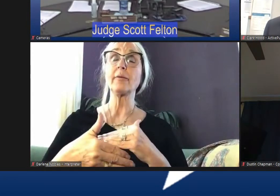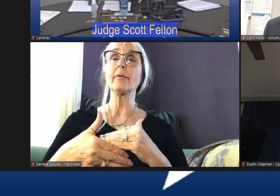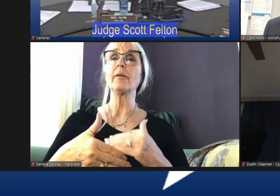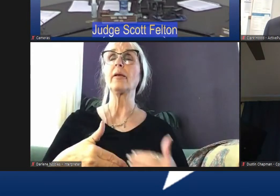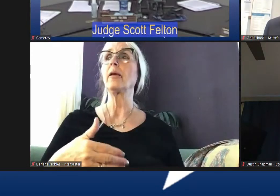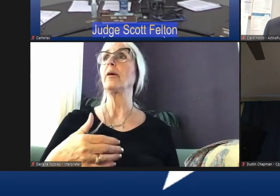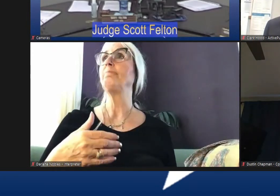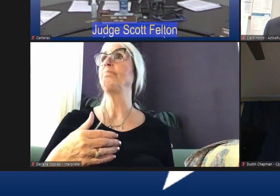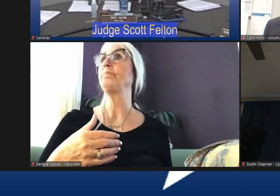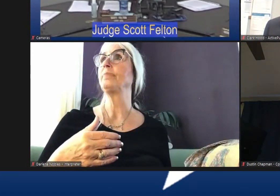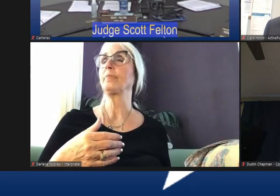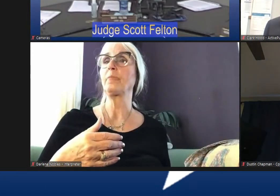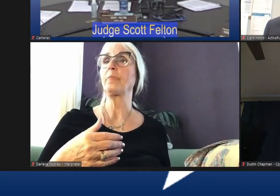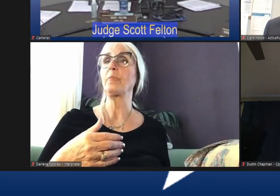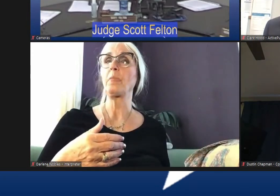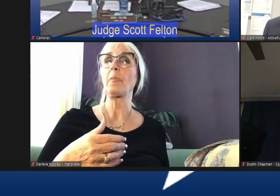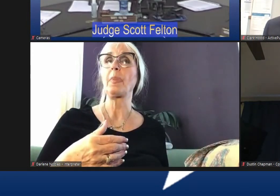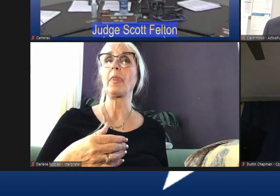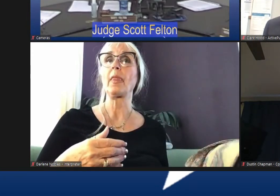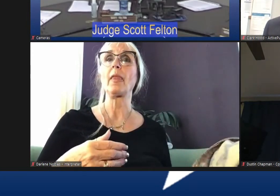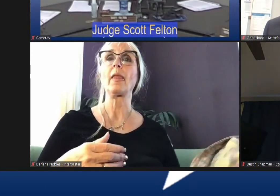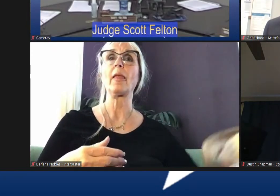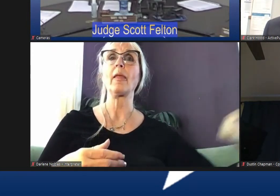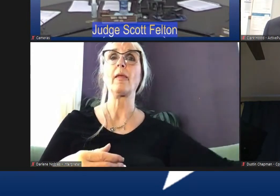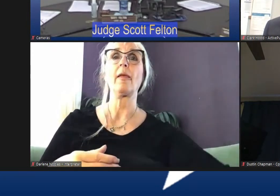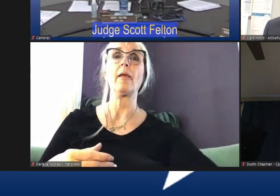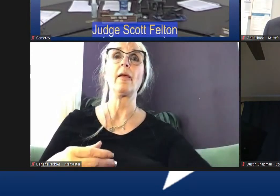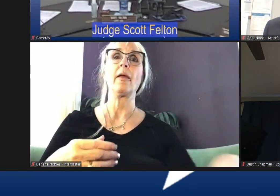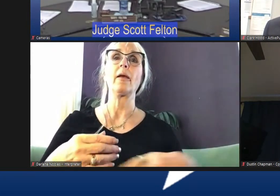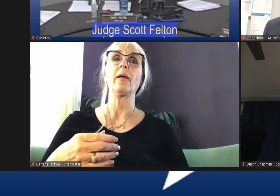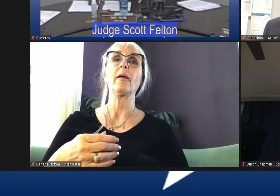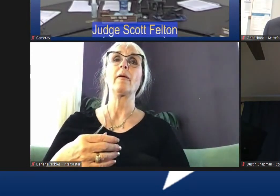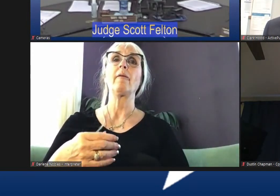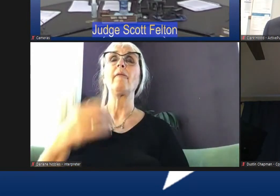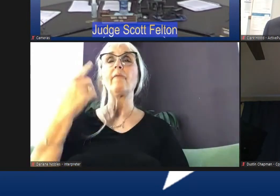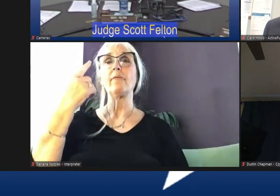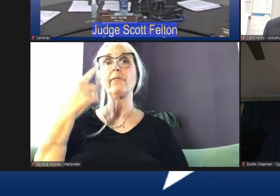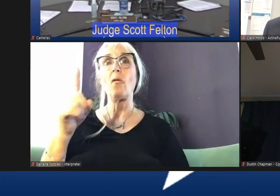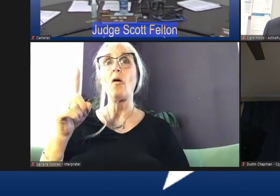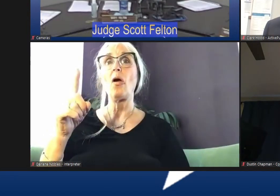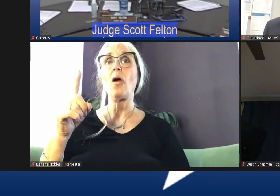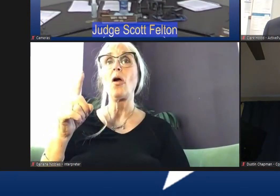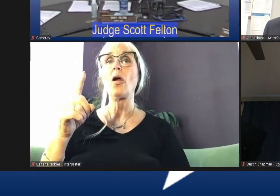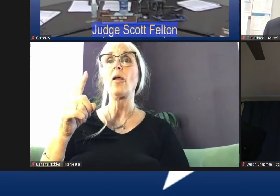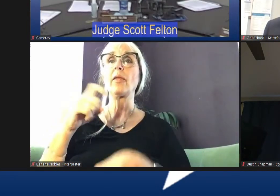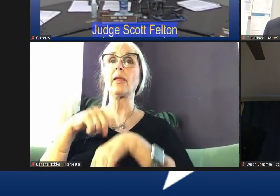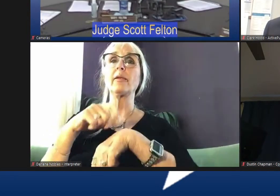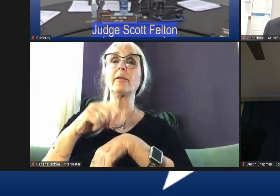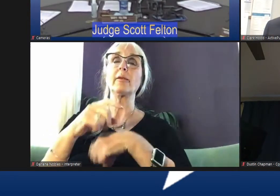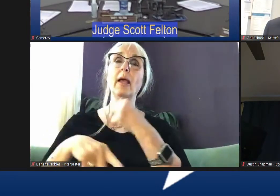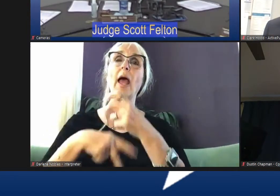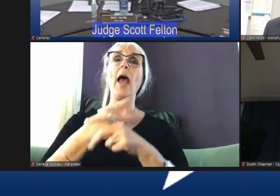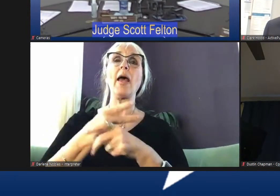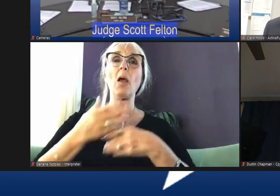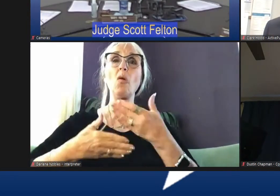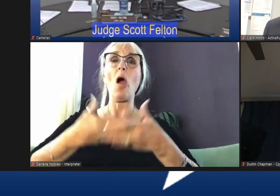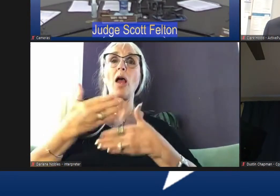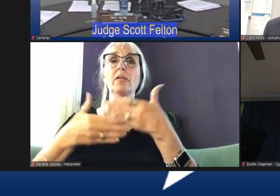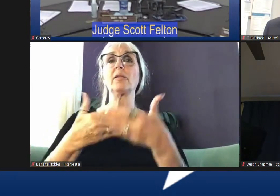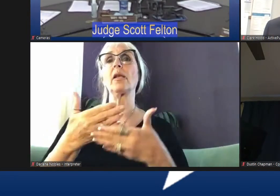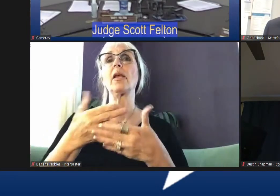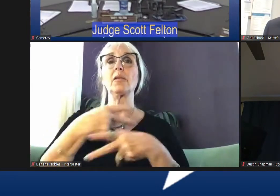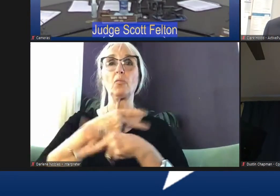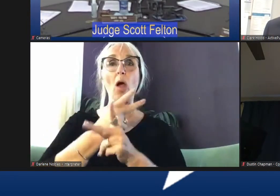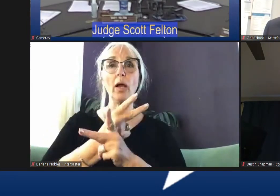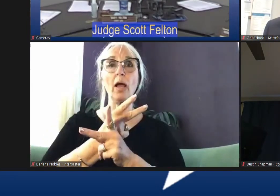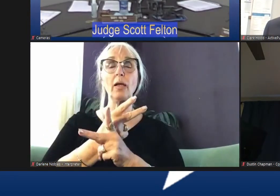prepare an RFP for this type of process and product